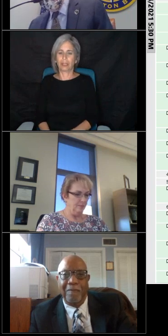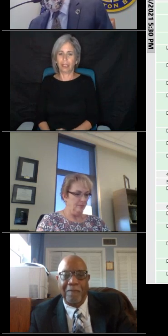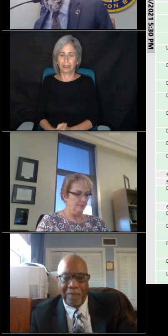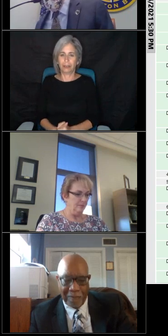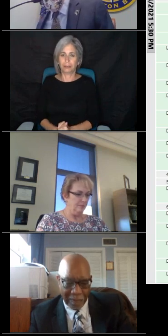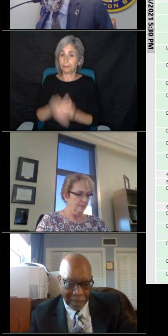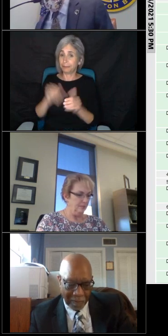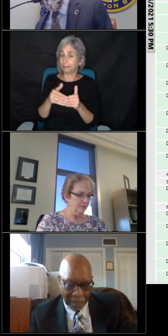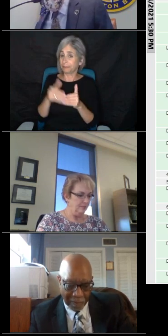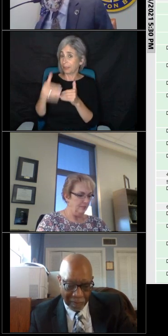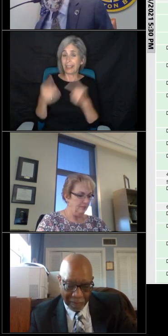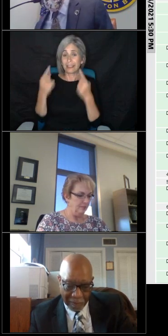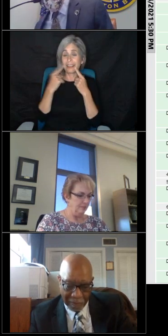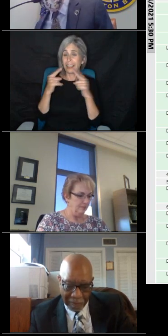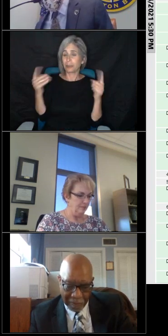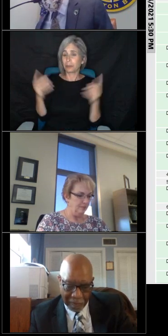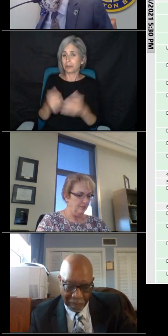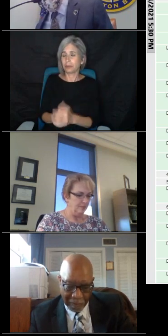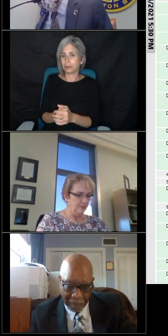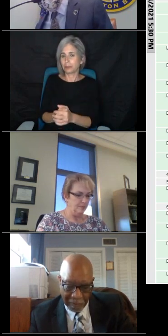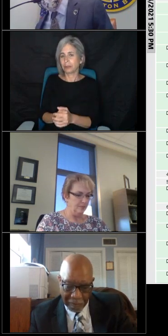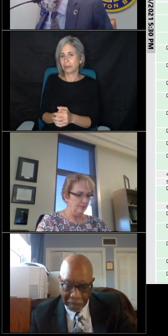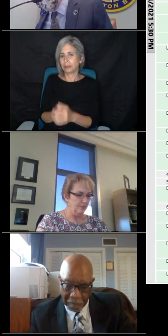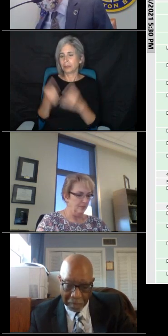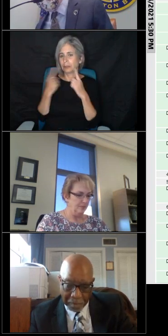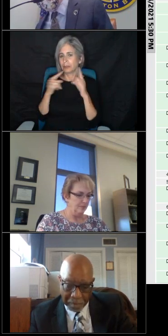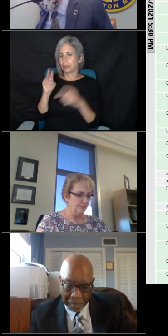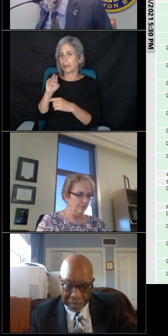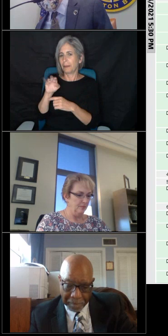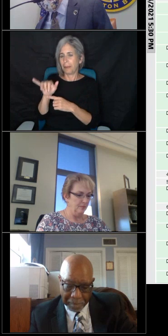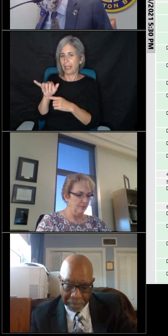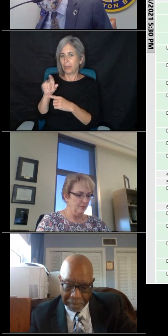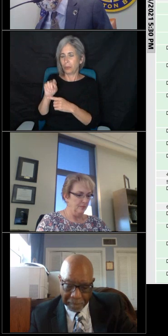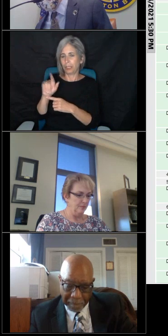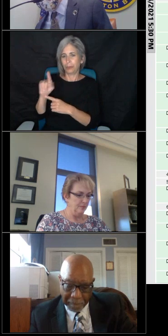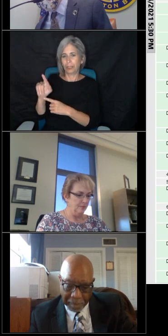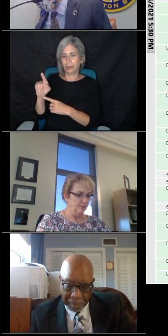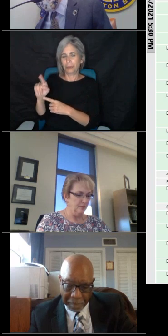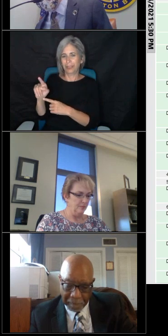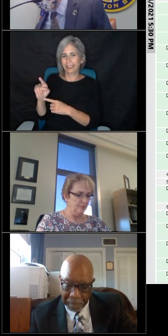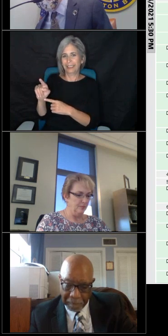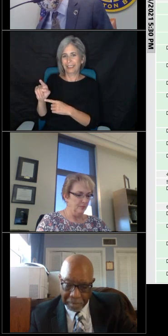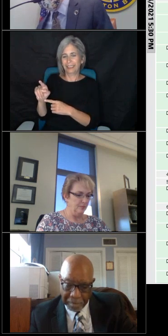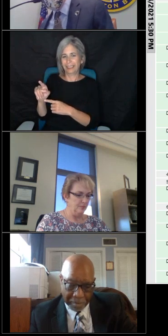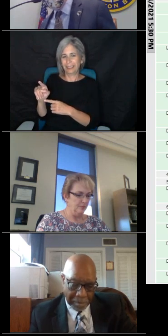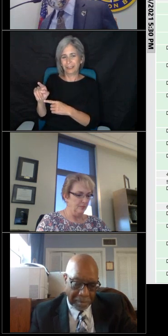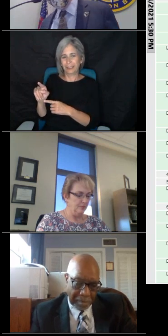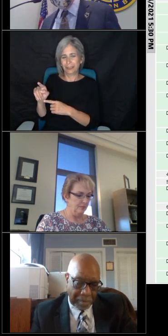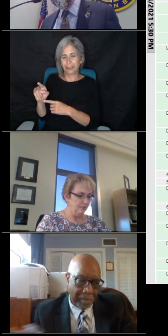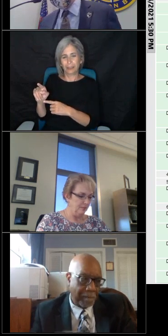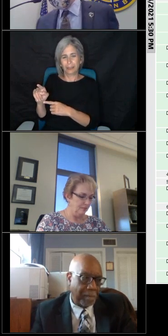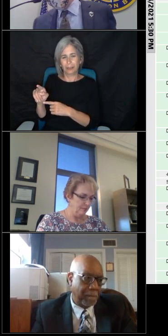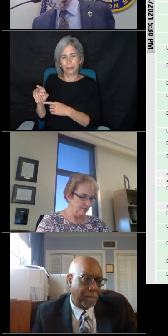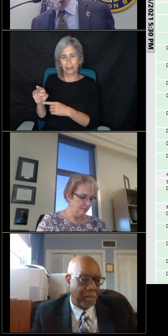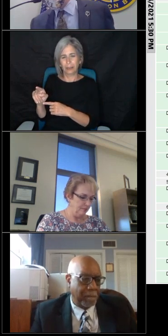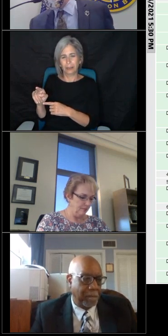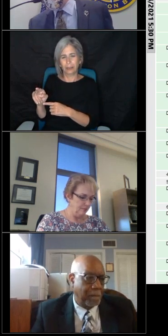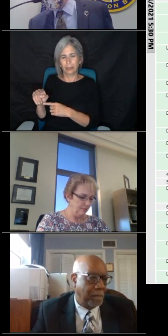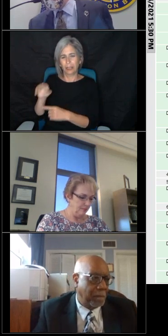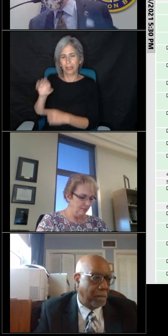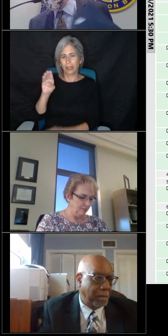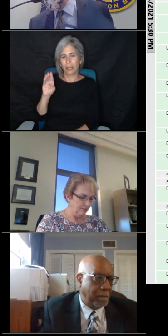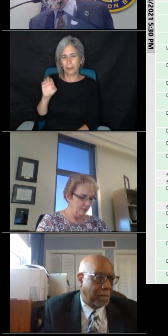Our next announcement is proclaim the month of May 2021 as National Historic Preservation Month. Ms. Barbara Reedy,